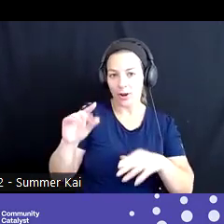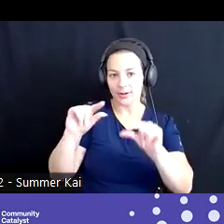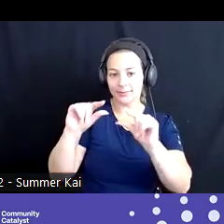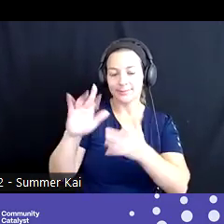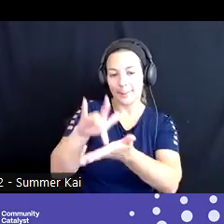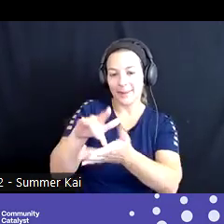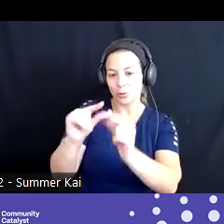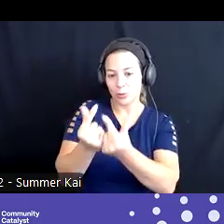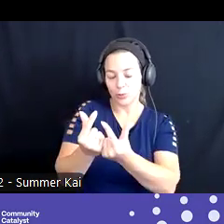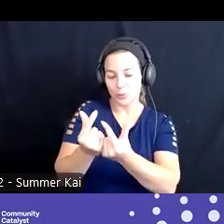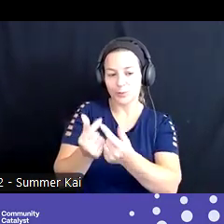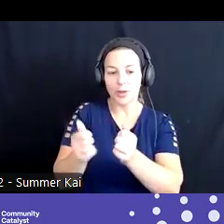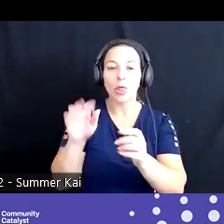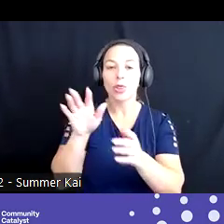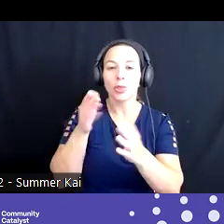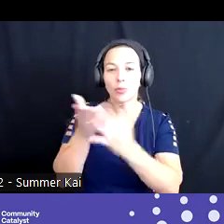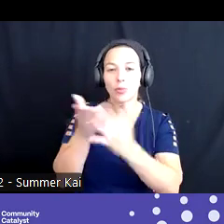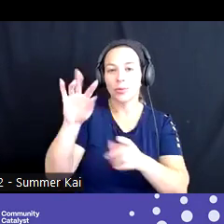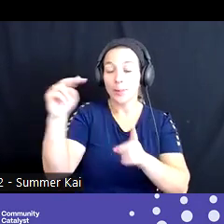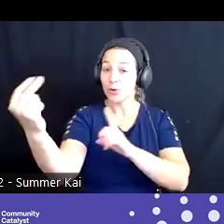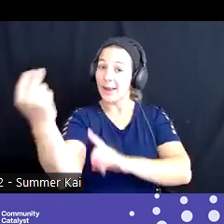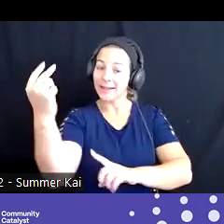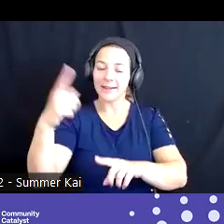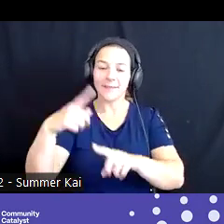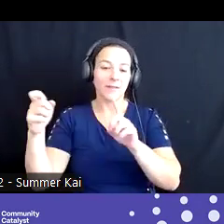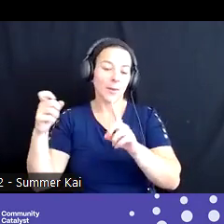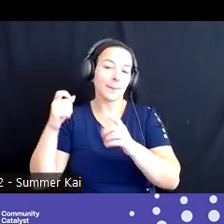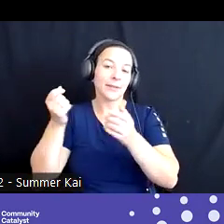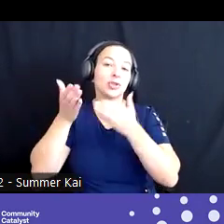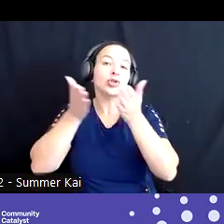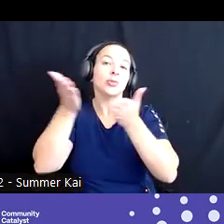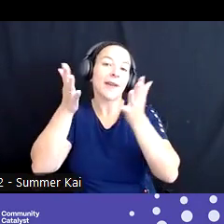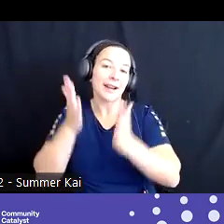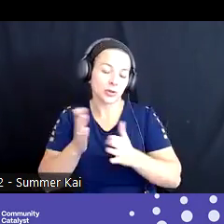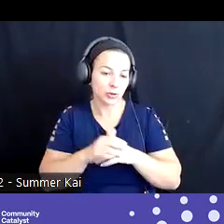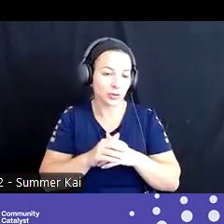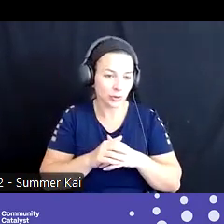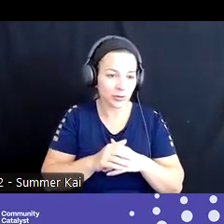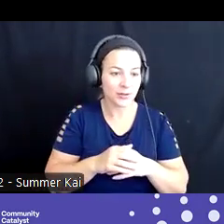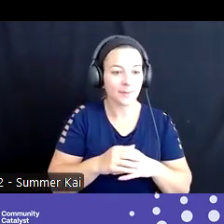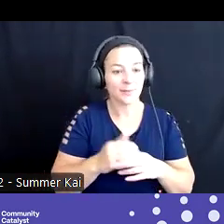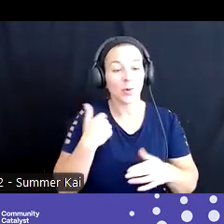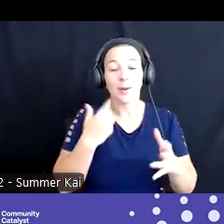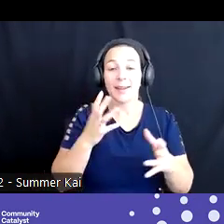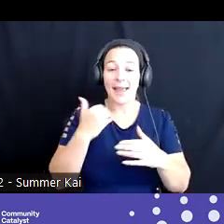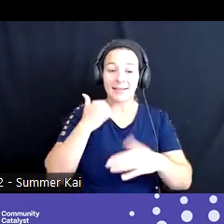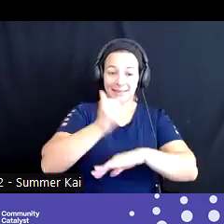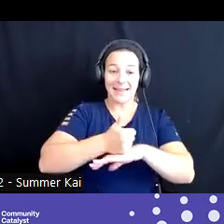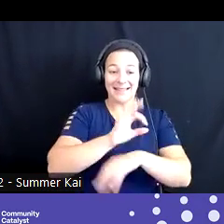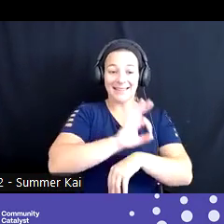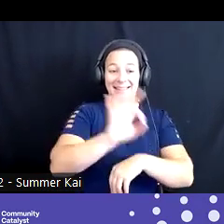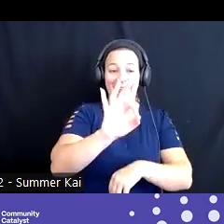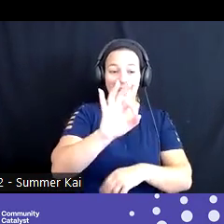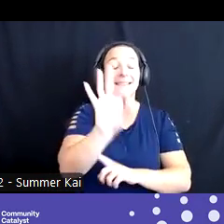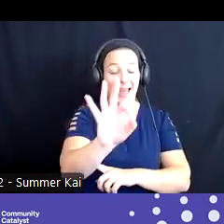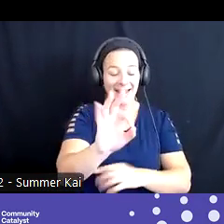and stakeholders. We achieved this by hosting 9 consumer and stakeholder engagement sessions. To